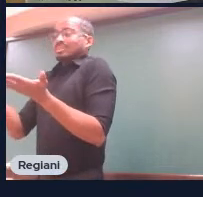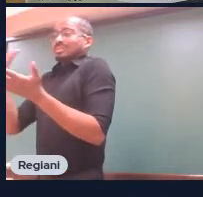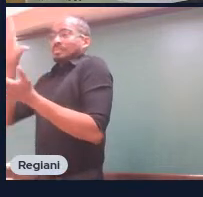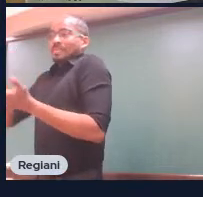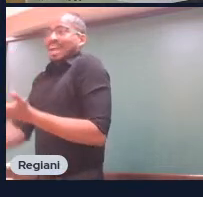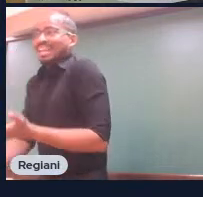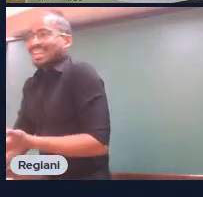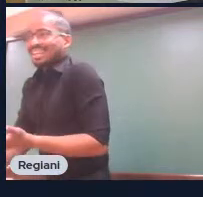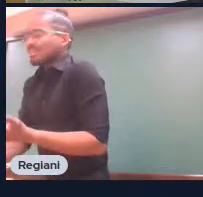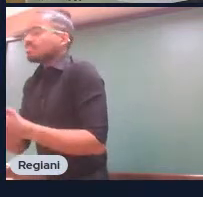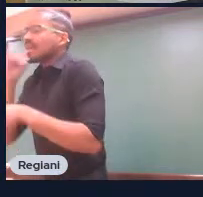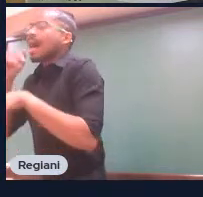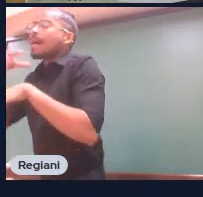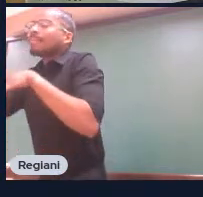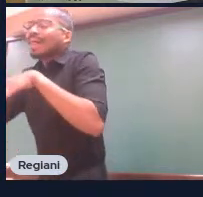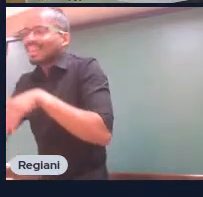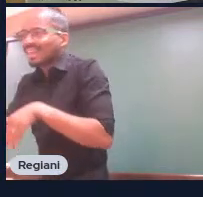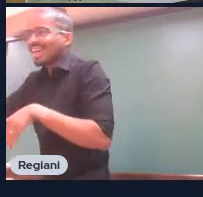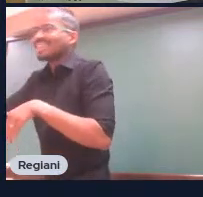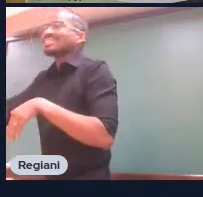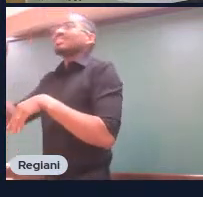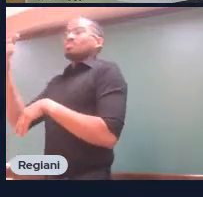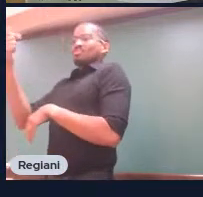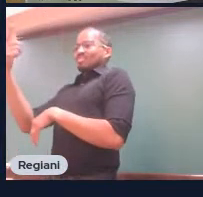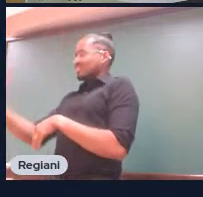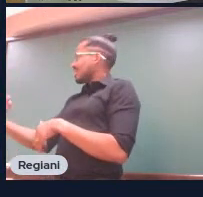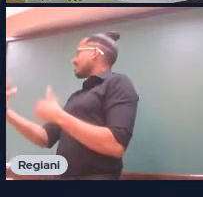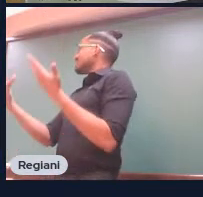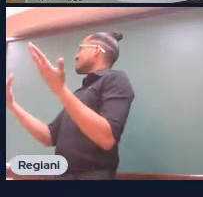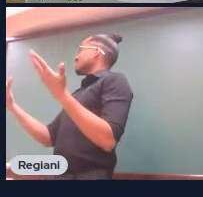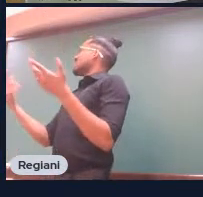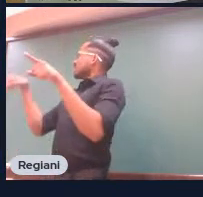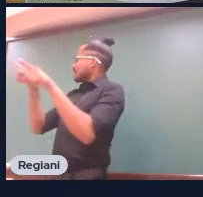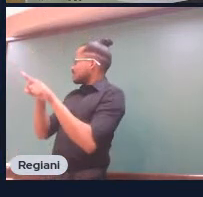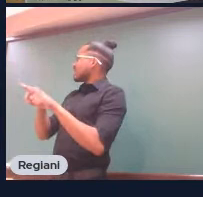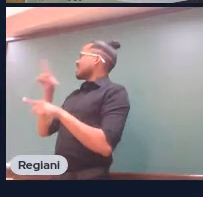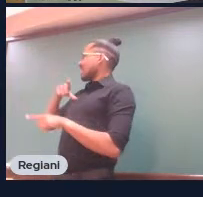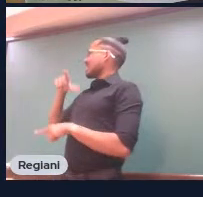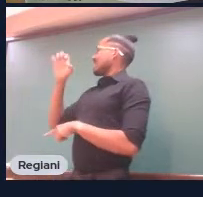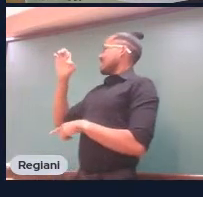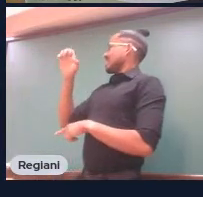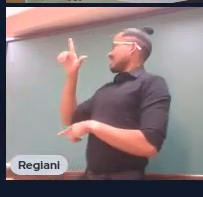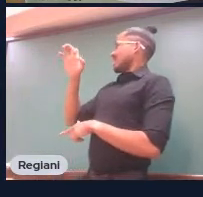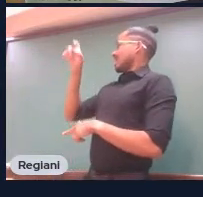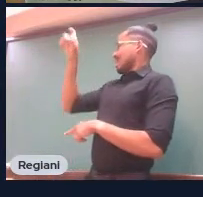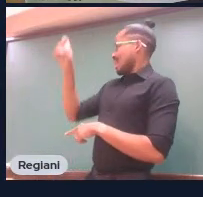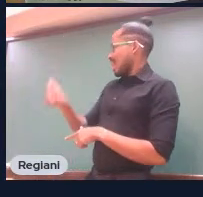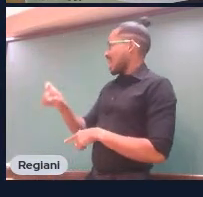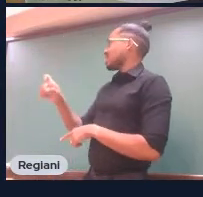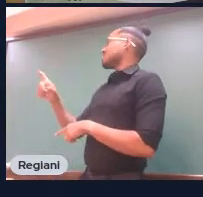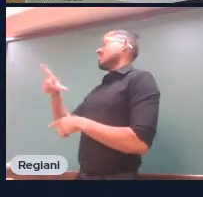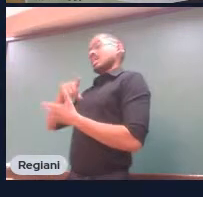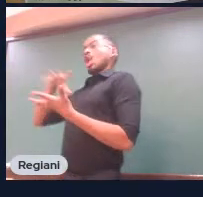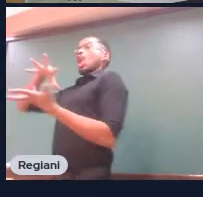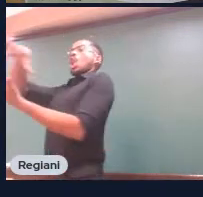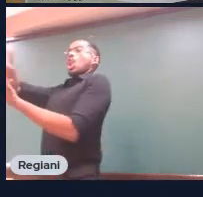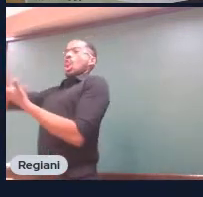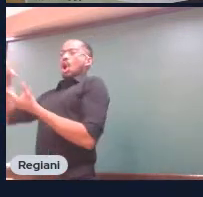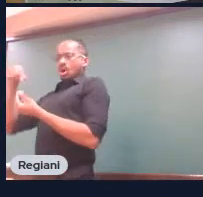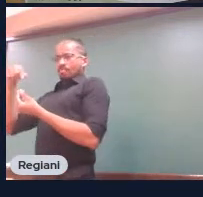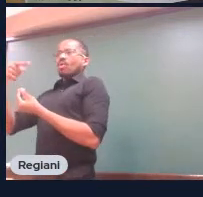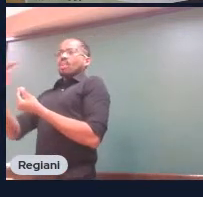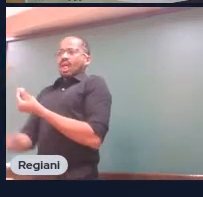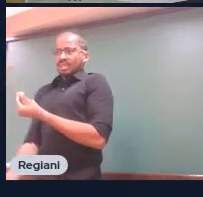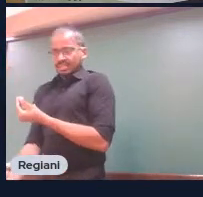2023, AmericaLex. Then in italics, we also have ELEX and GlobalLex. They're not really continental